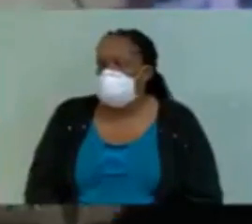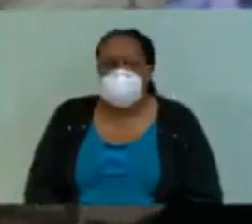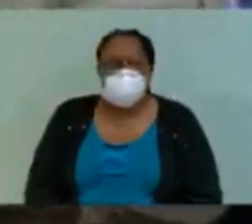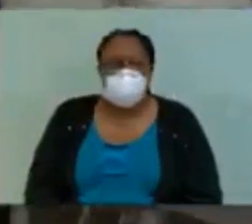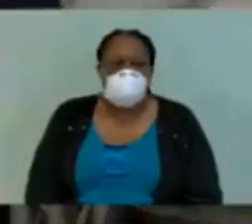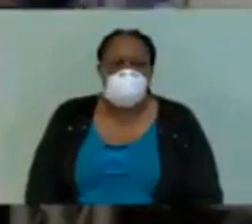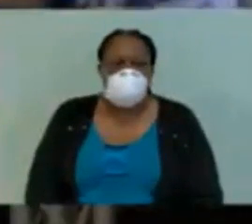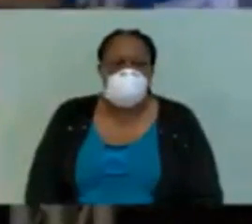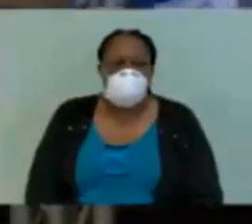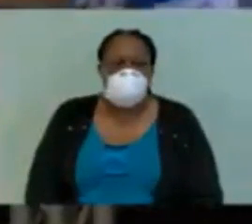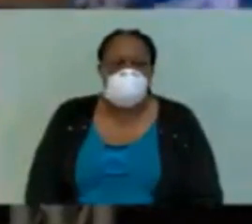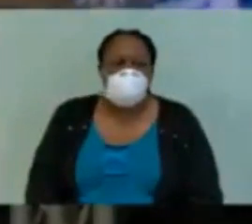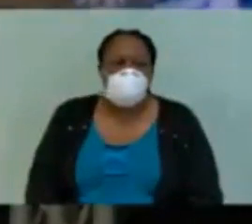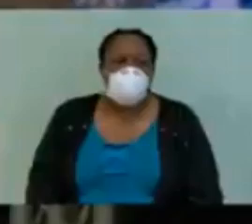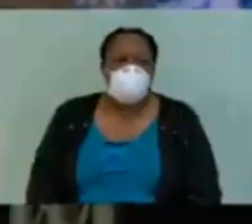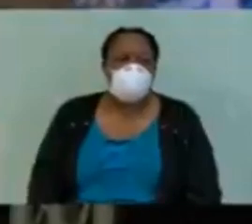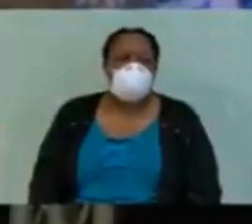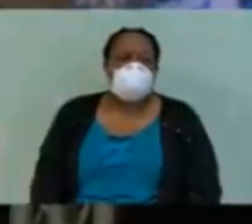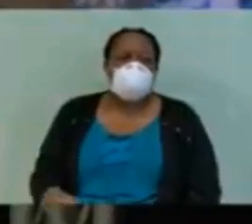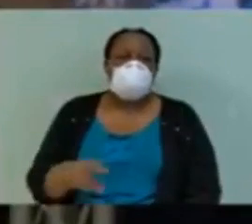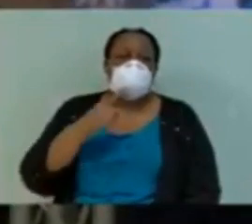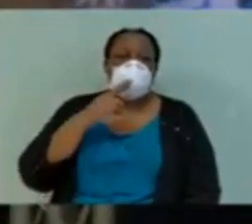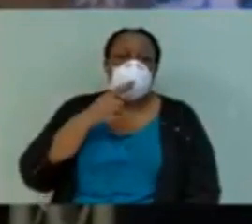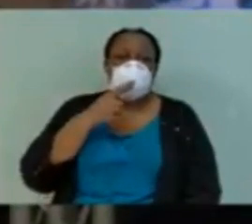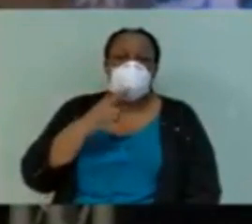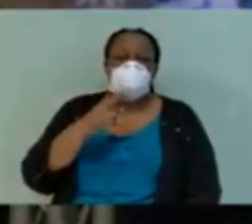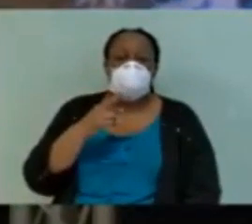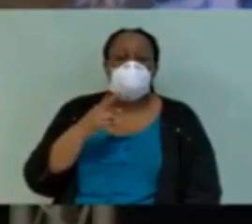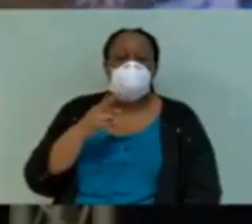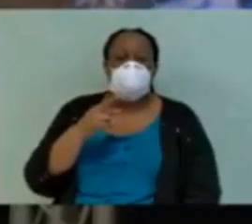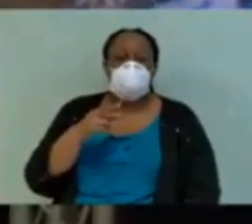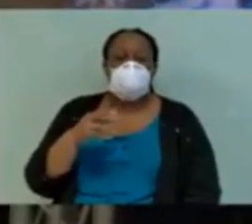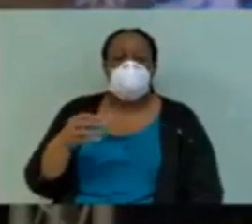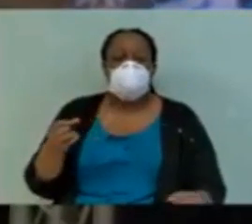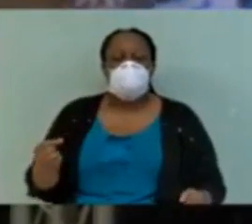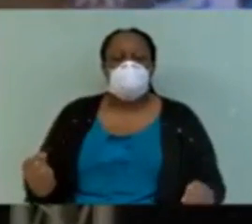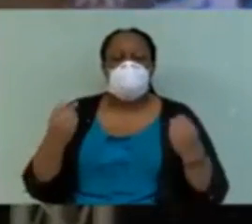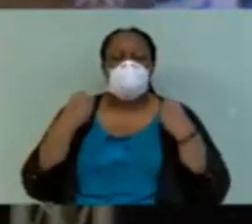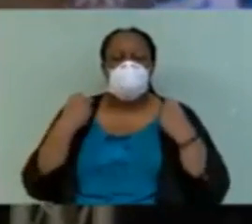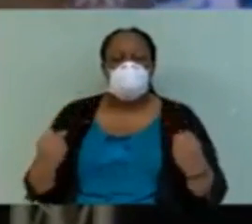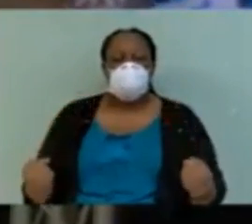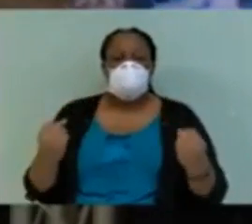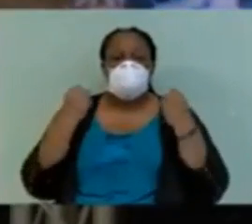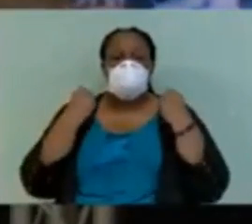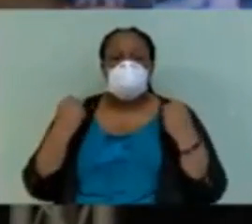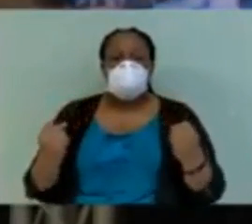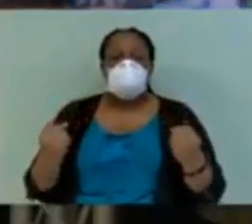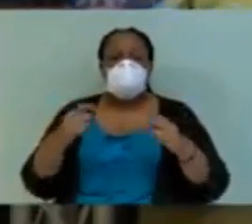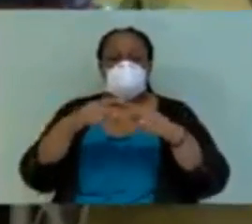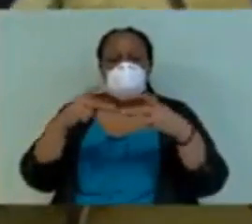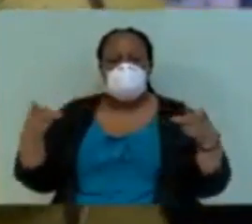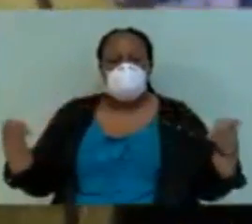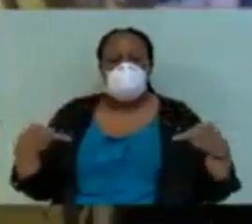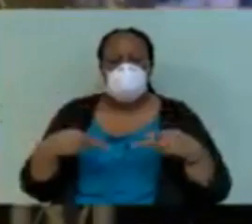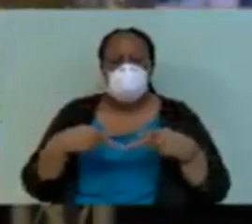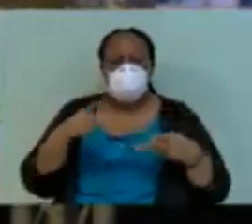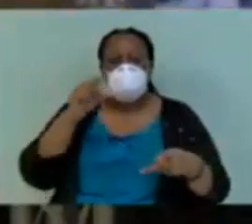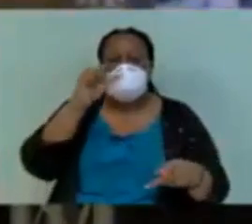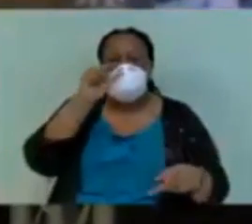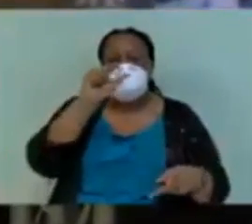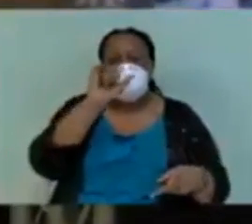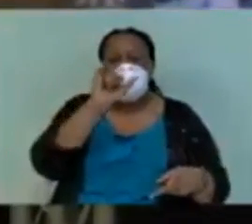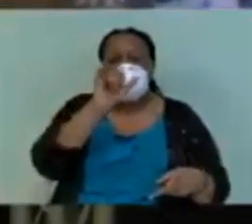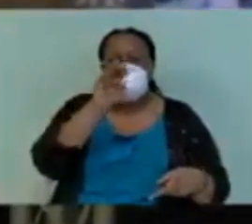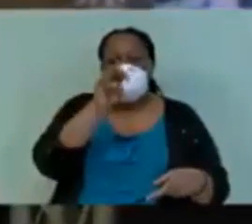And this is our last question for the day. Are gyms allowed to operate?